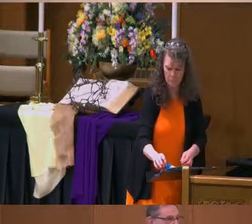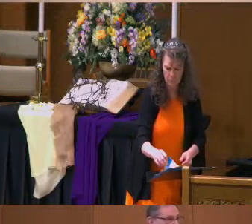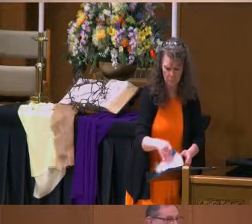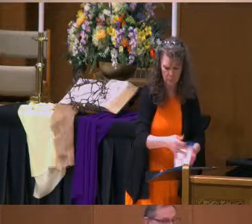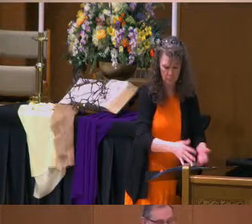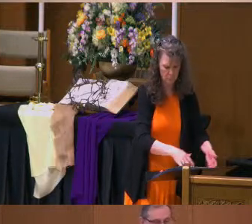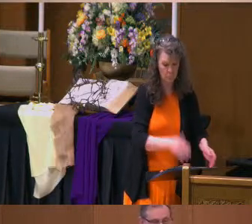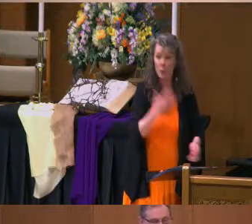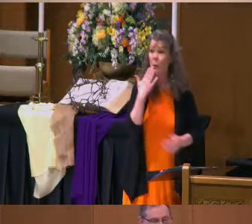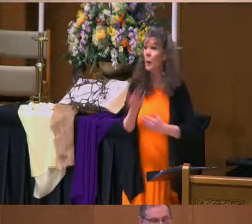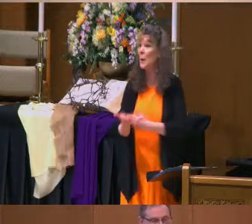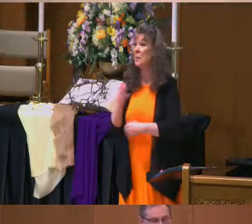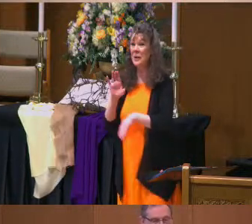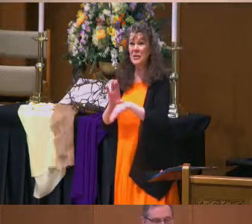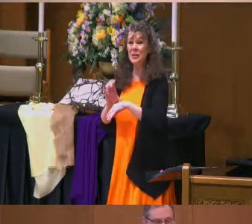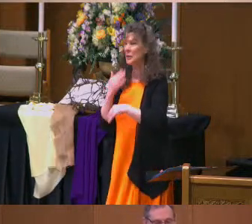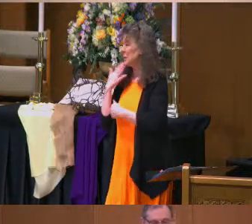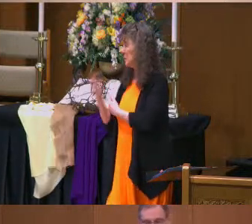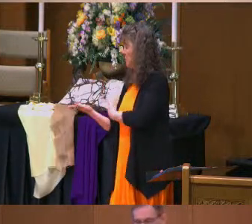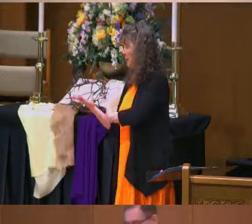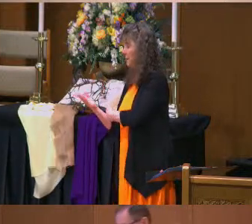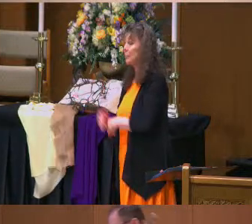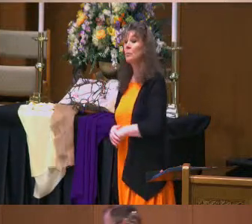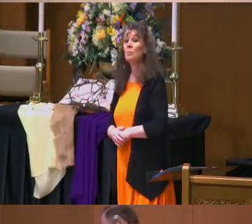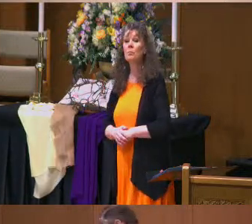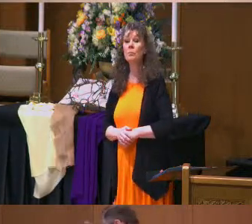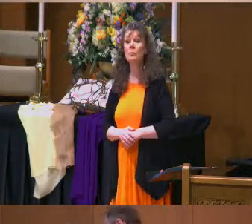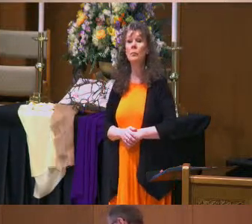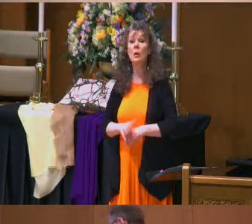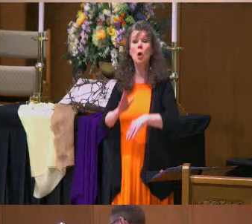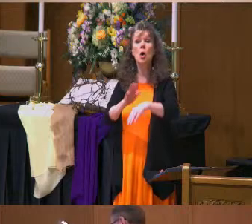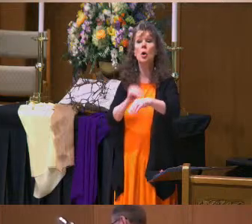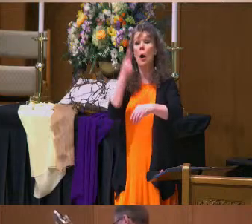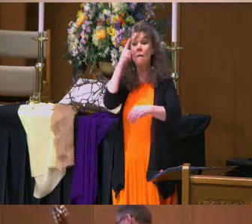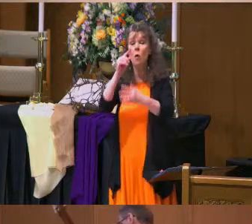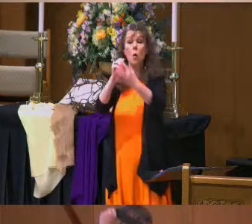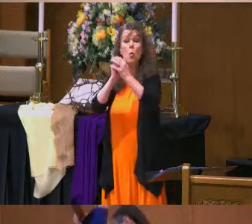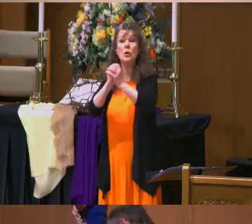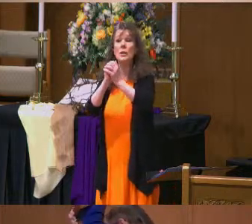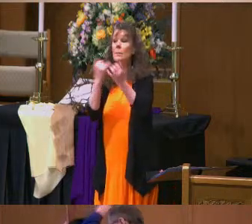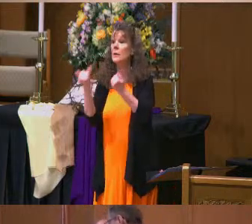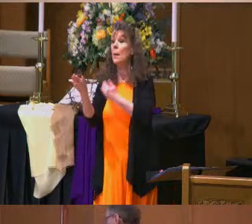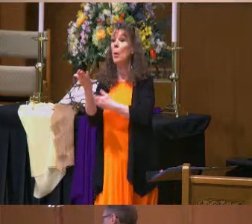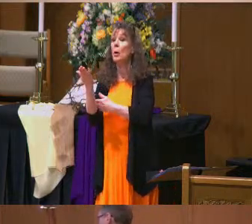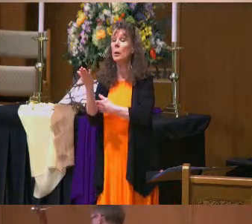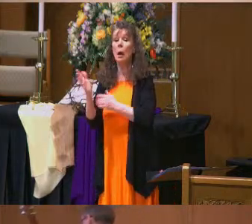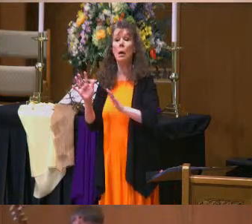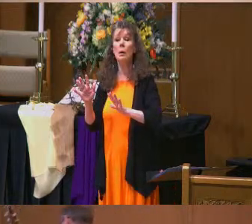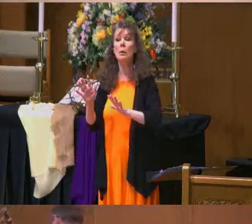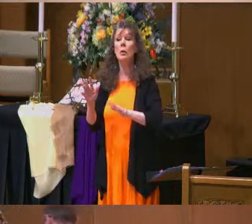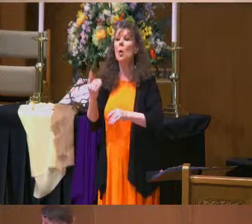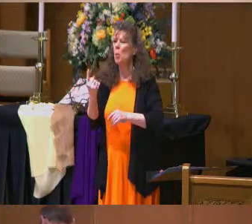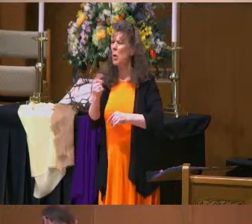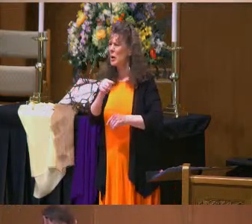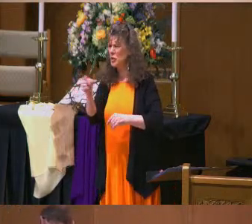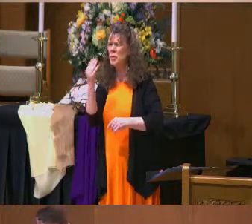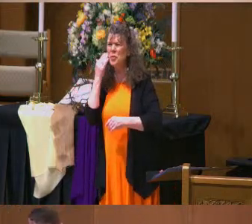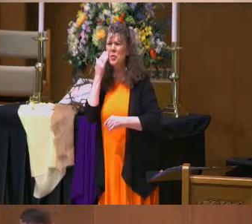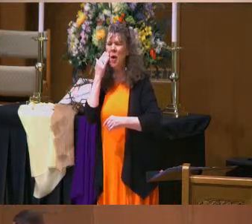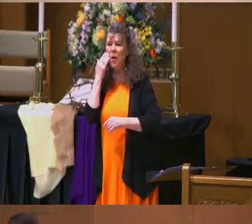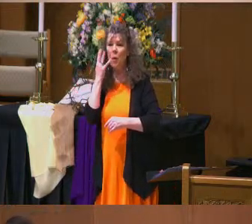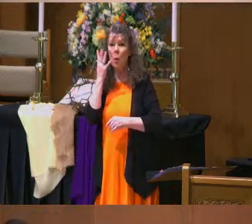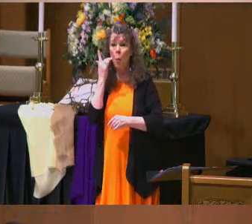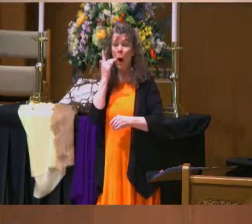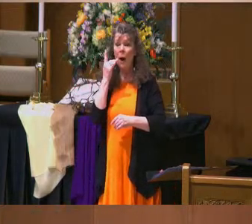Good morning, church. Good morning. Have a call to worship this morning. It'll be one that you are familiar with. It's